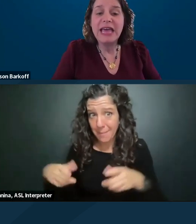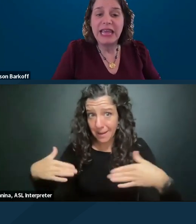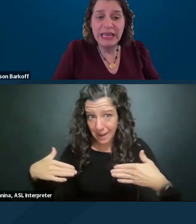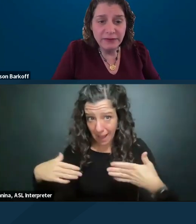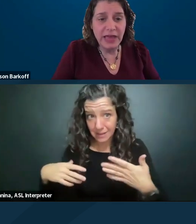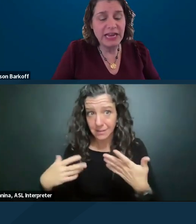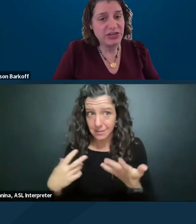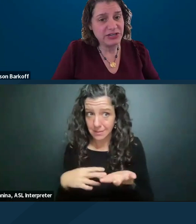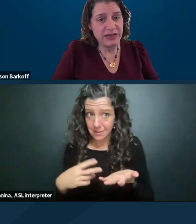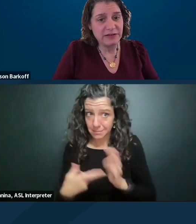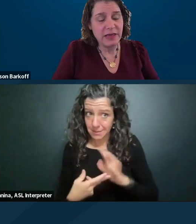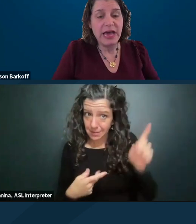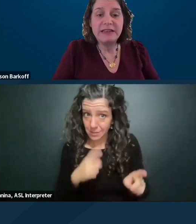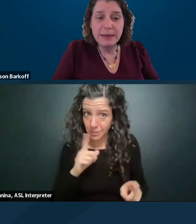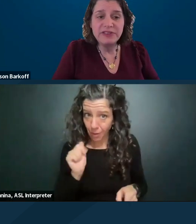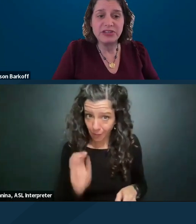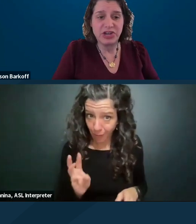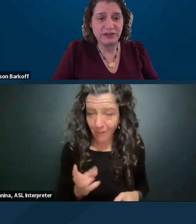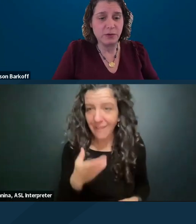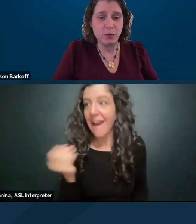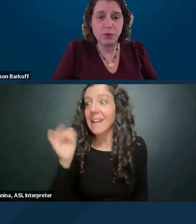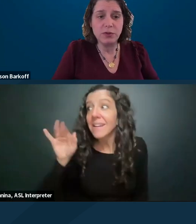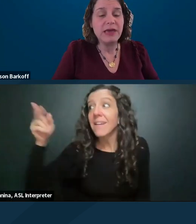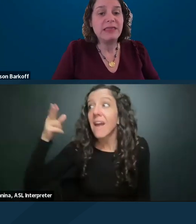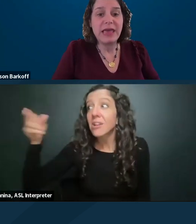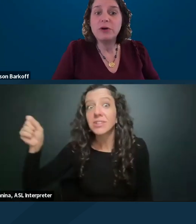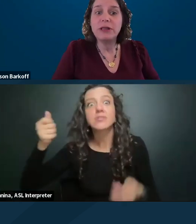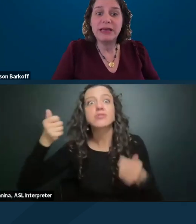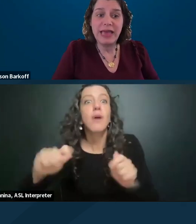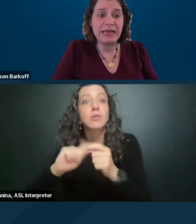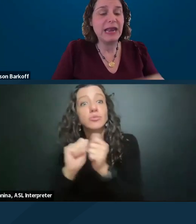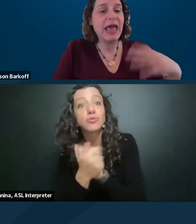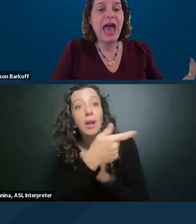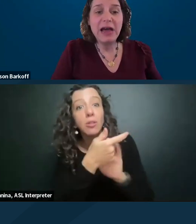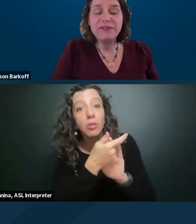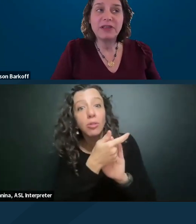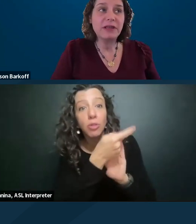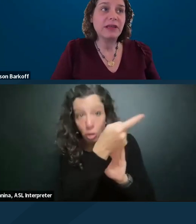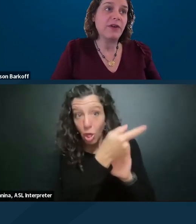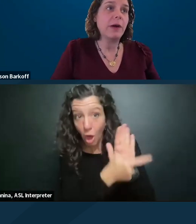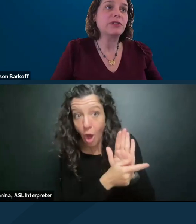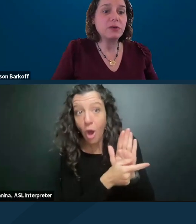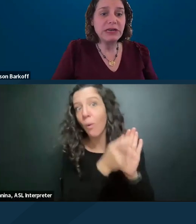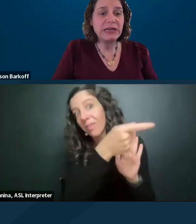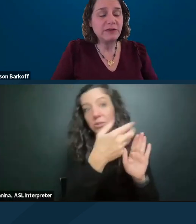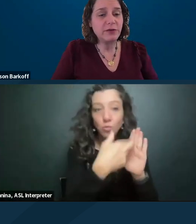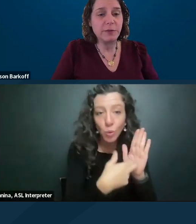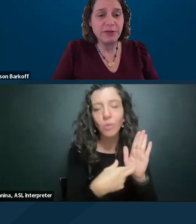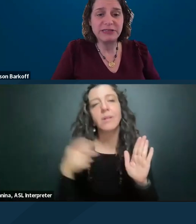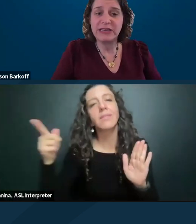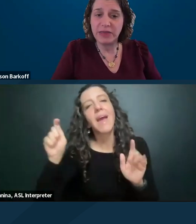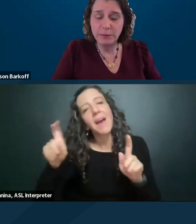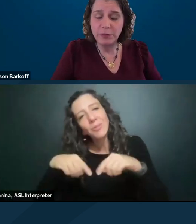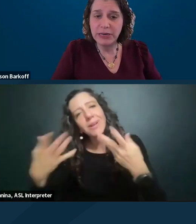yet. And if HHS attempts to change the rule, they will again have to give opportunities